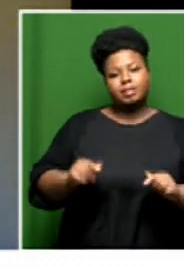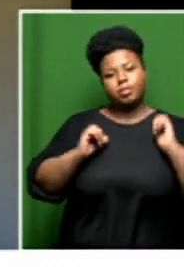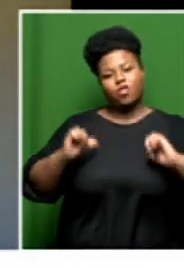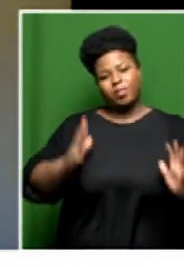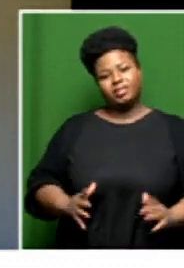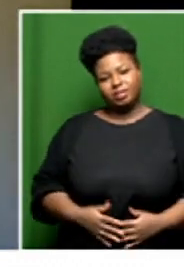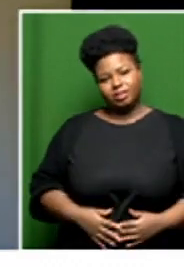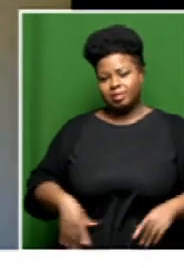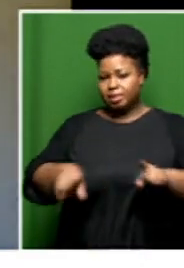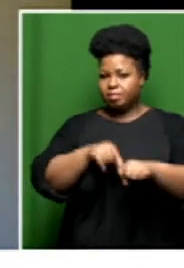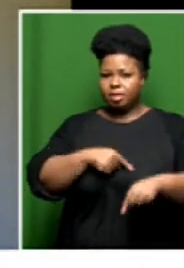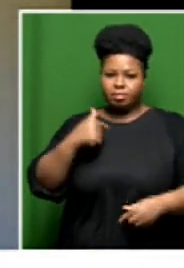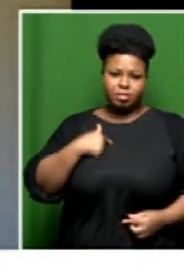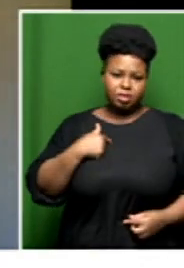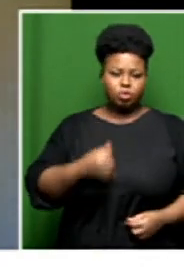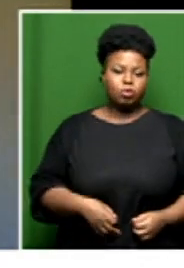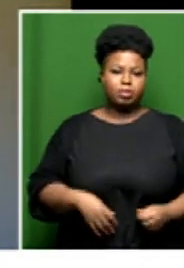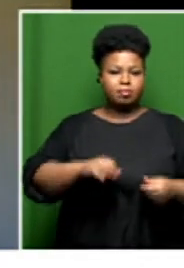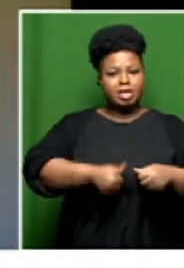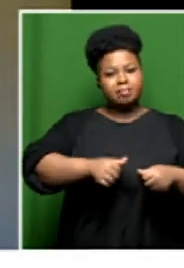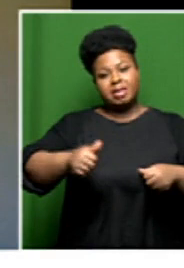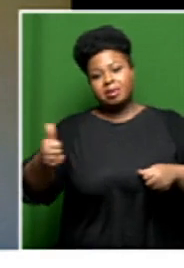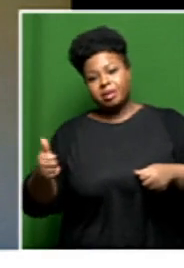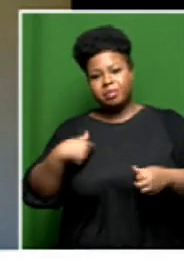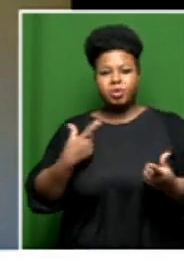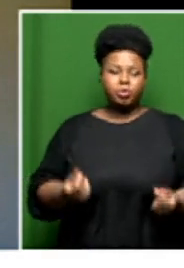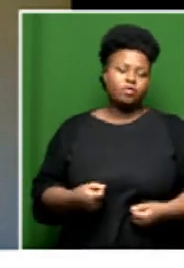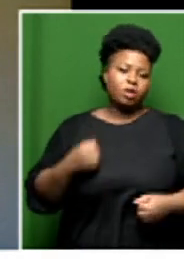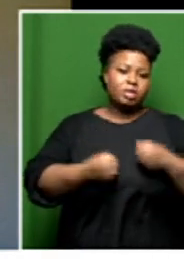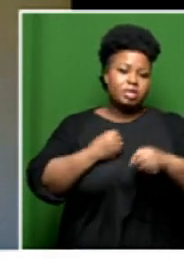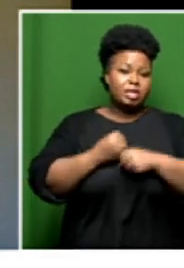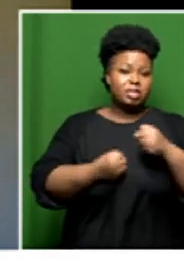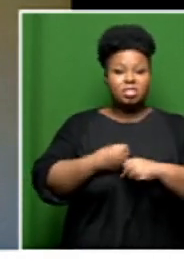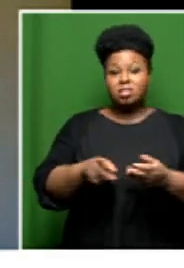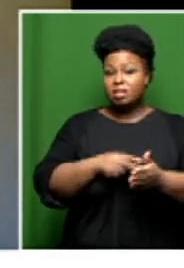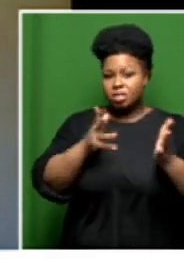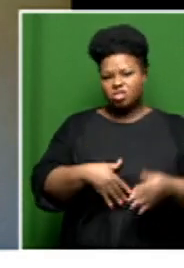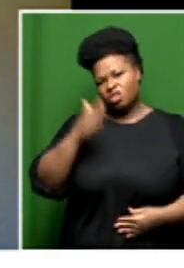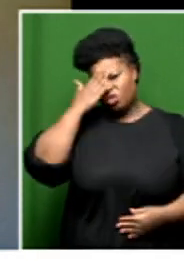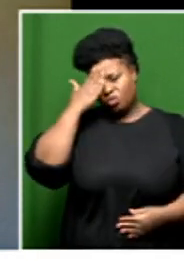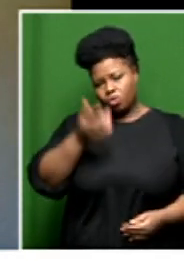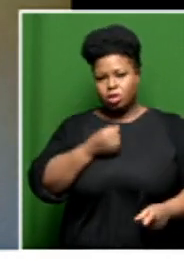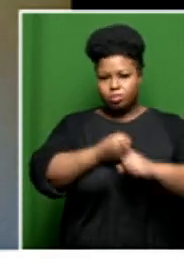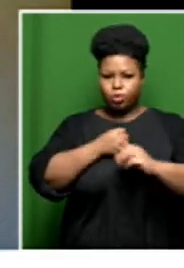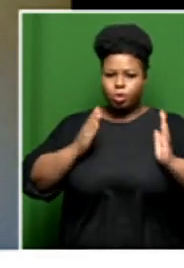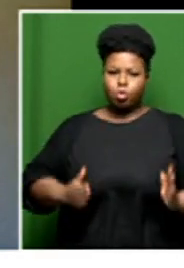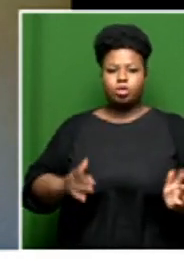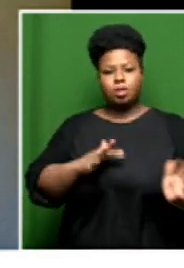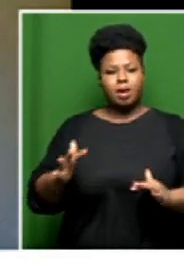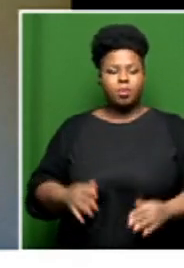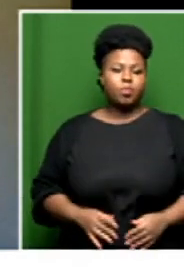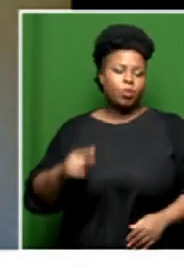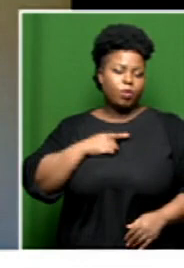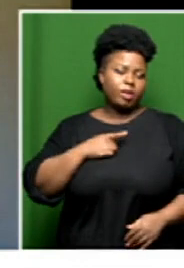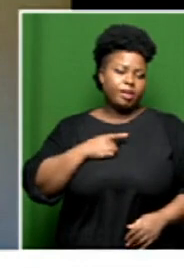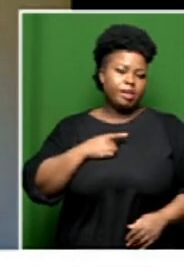performers. I literally have been running from one show to the next. And this has been happening for years. And dancers know how they push their bodies as well. Mm. You